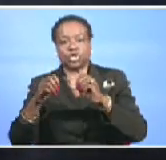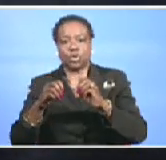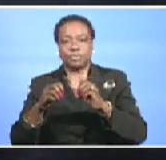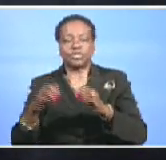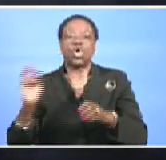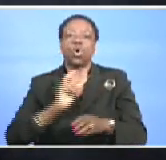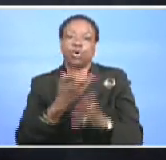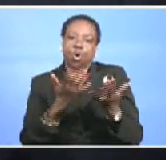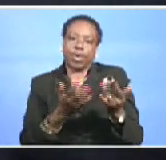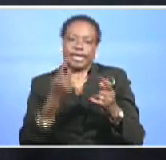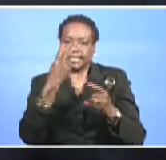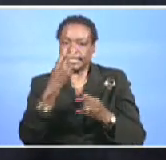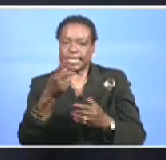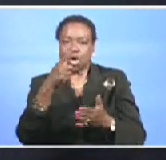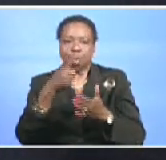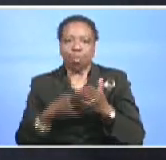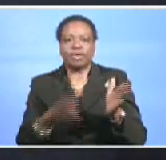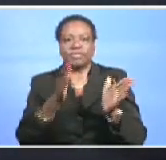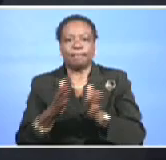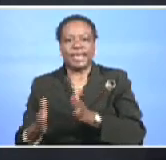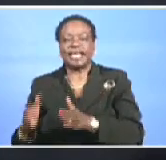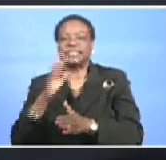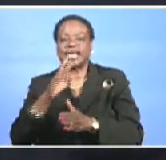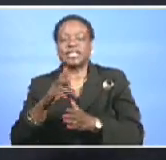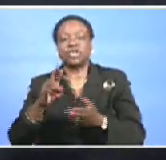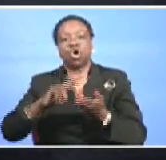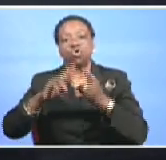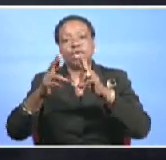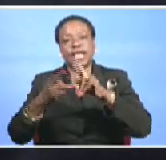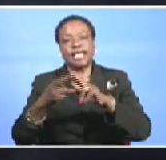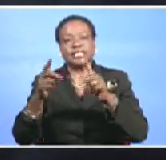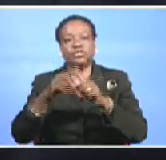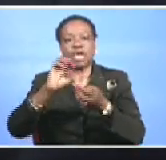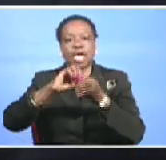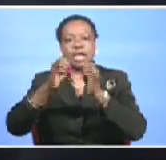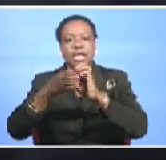what their plans are as it relates to the number of retail stores across the islands.